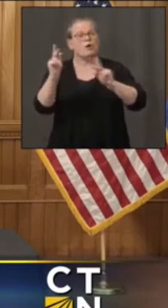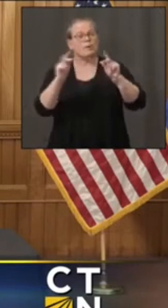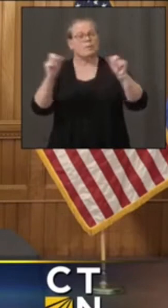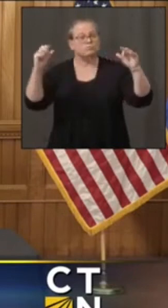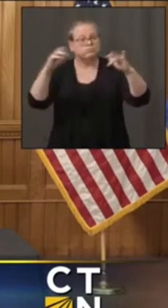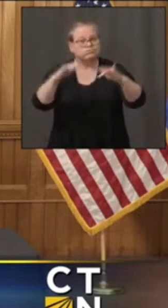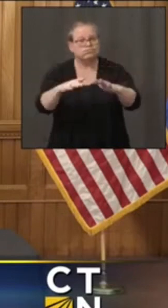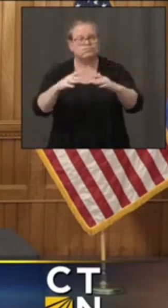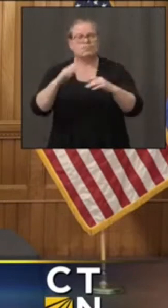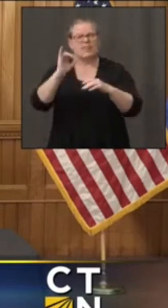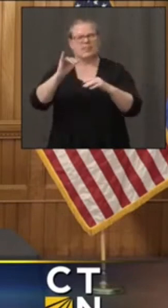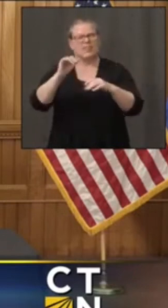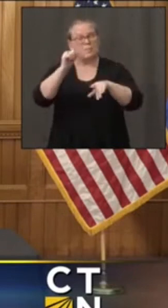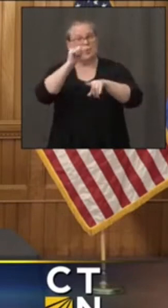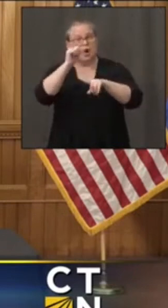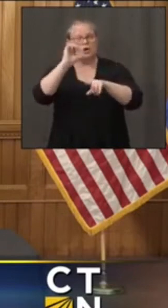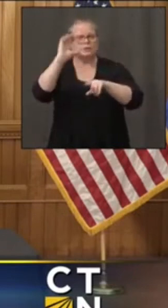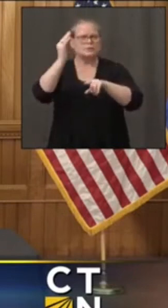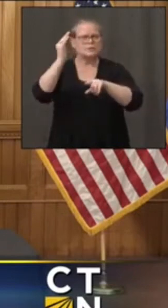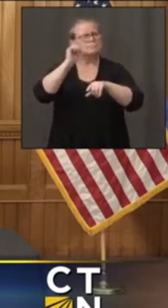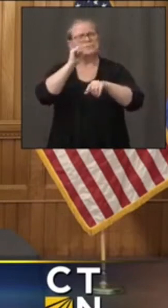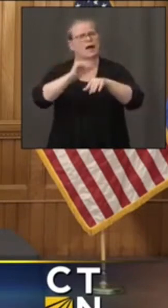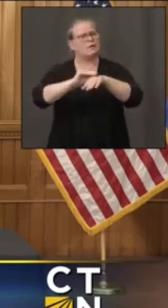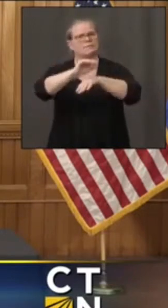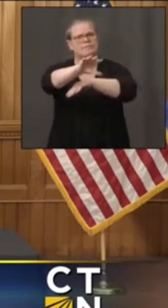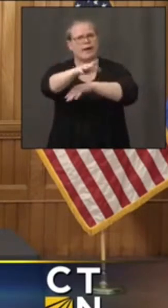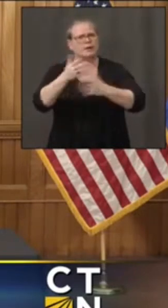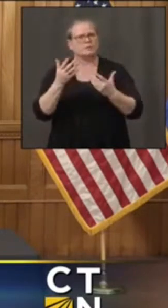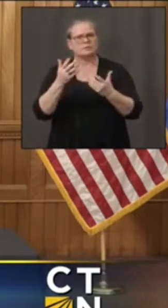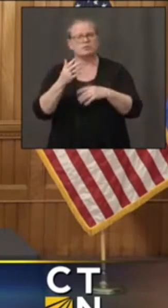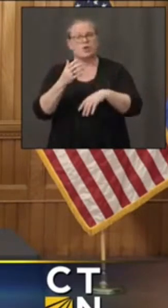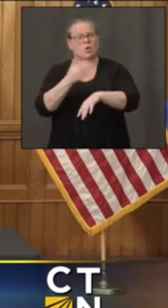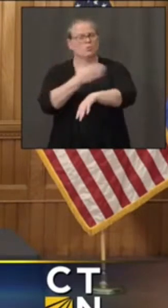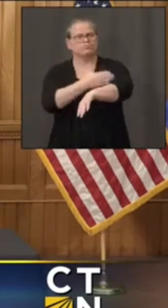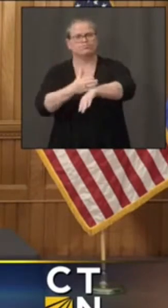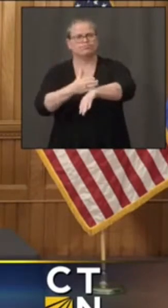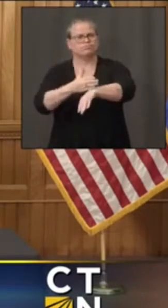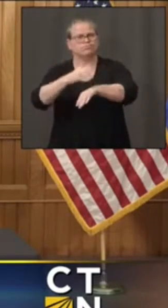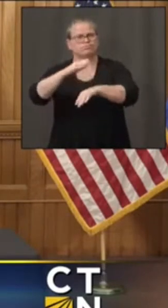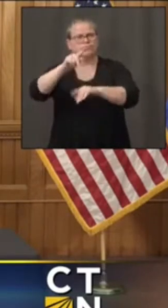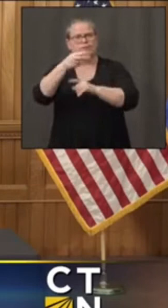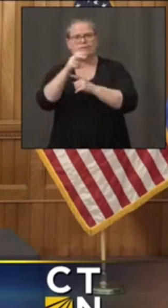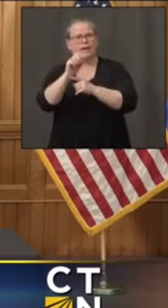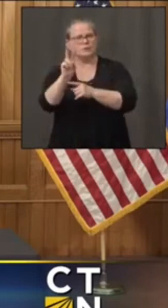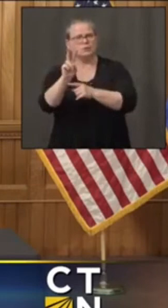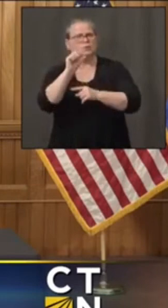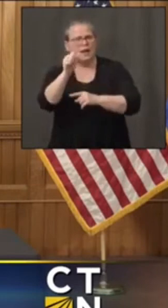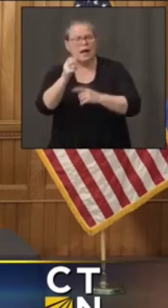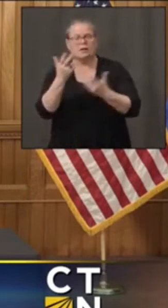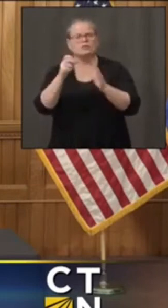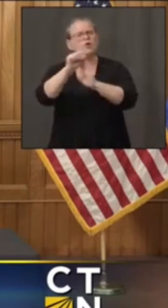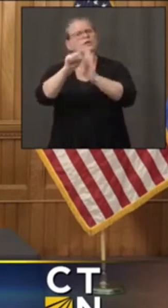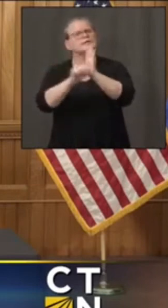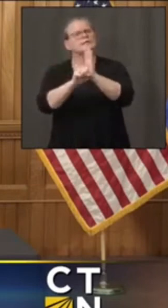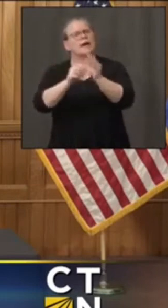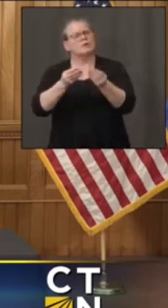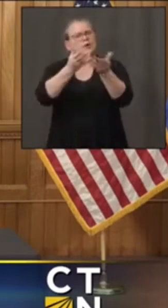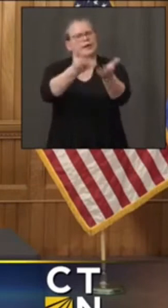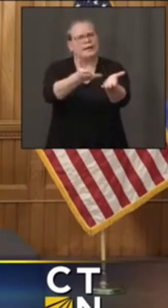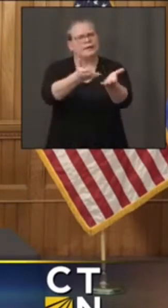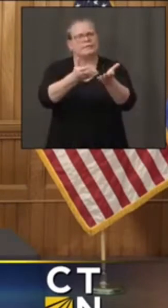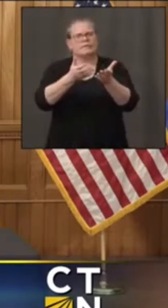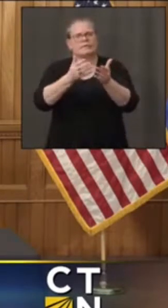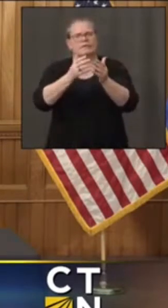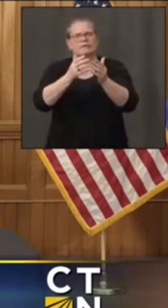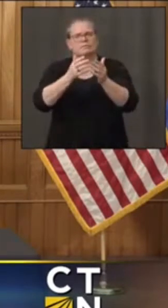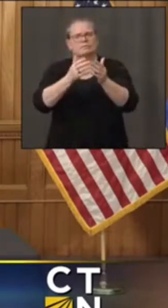what other assistance can the state give these mayors in these red zones to make the adjustments to lower the spread?